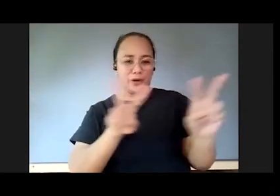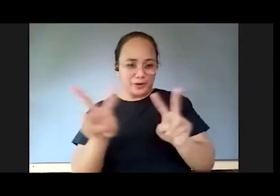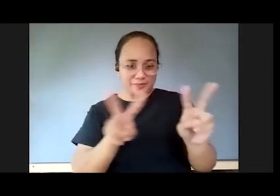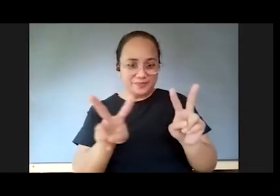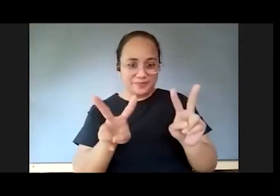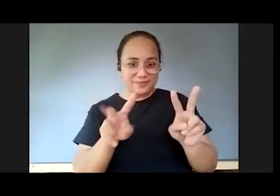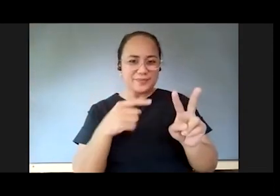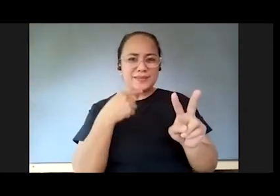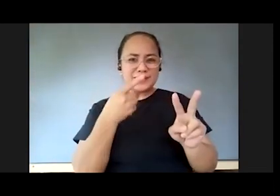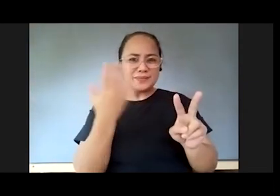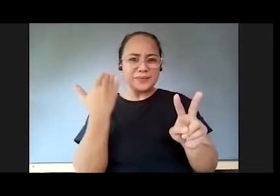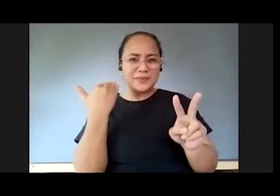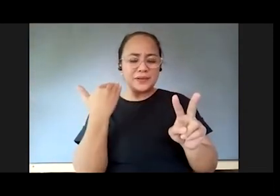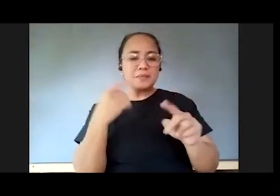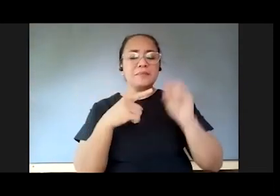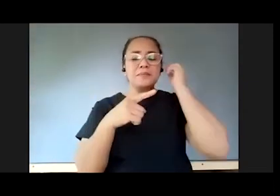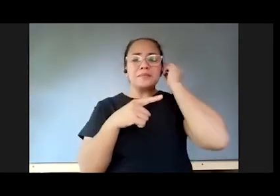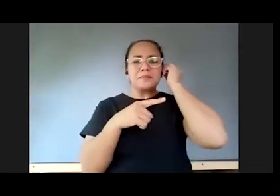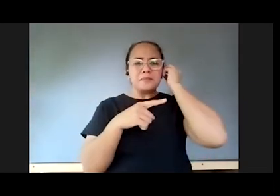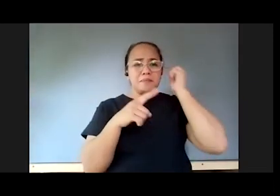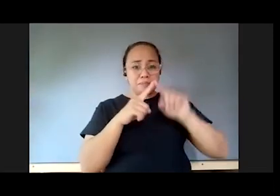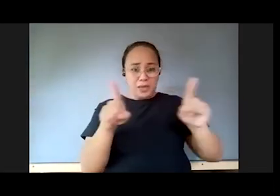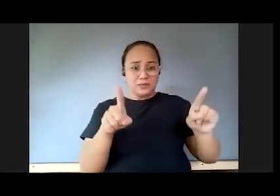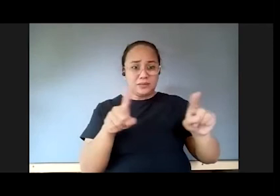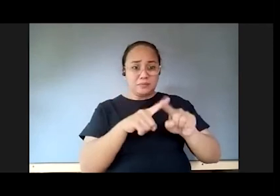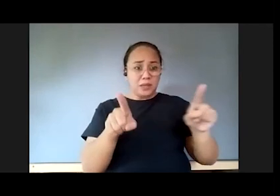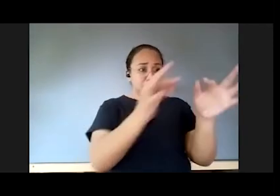But it doesn't seem like you can use have with that sentence.